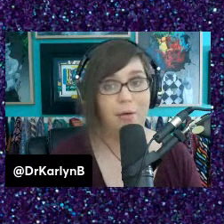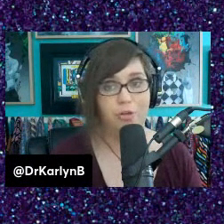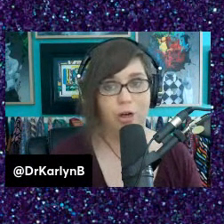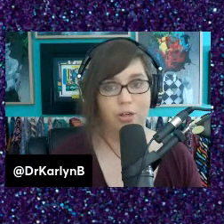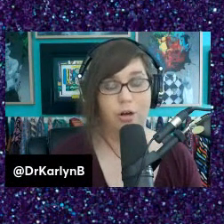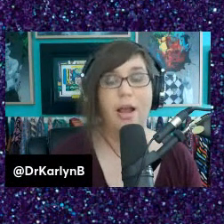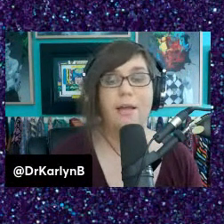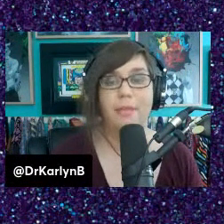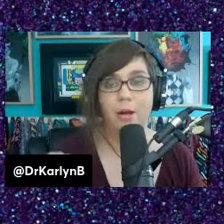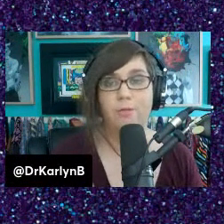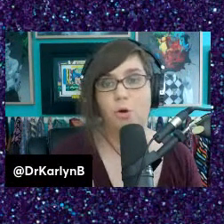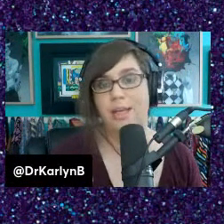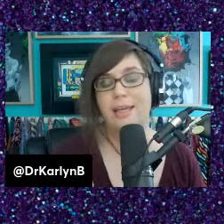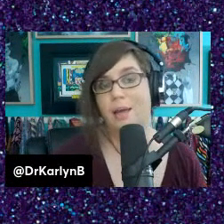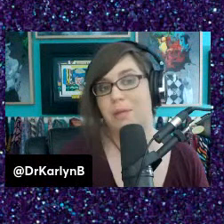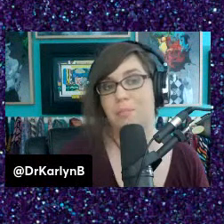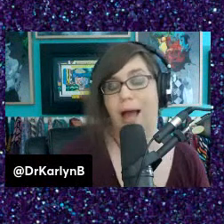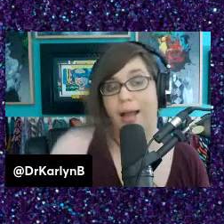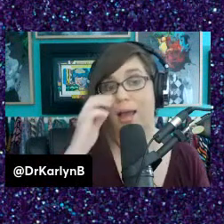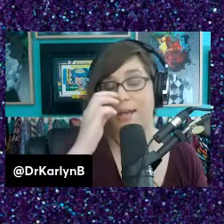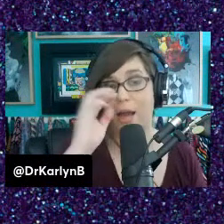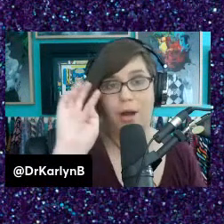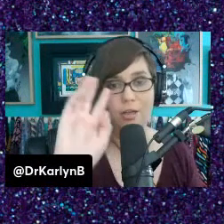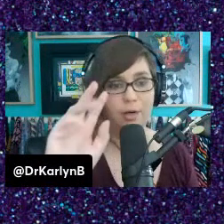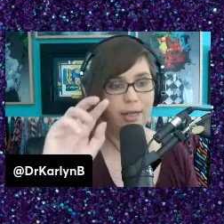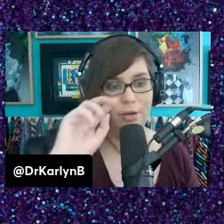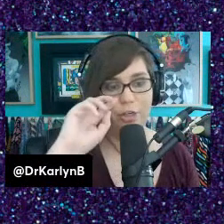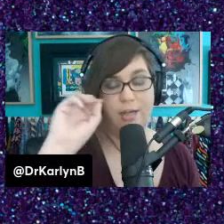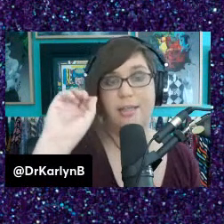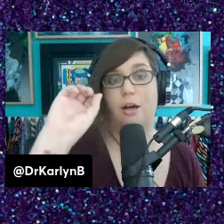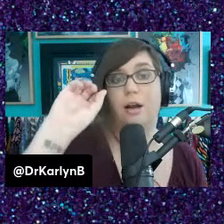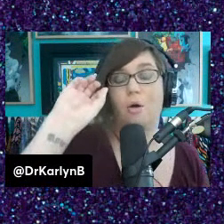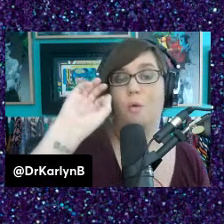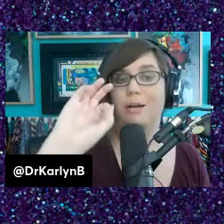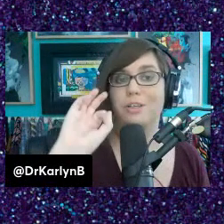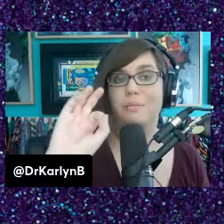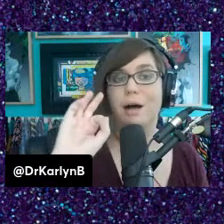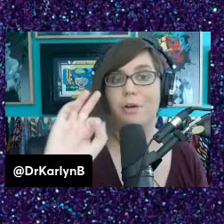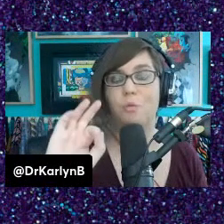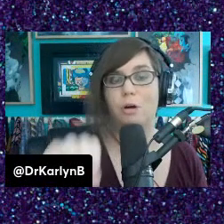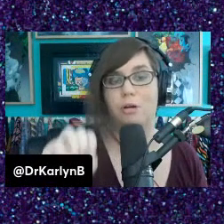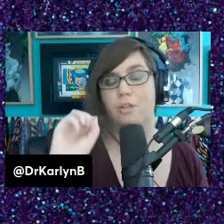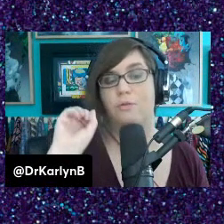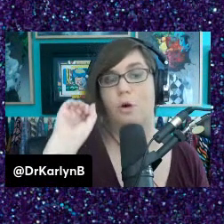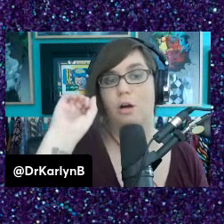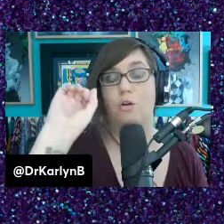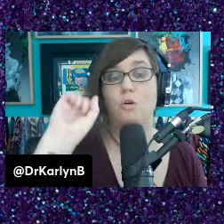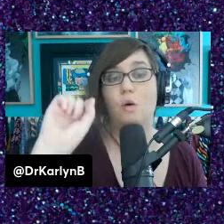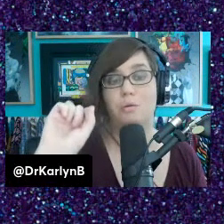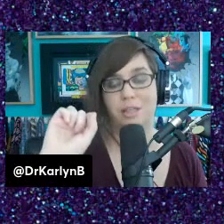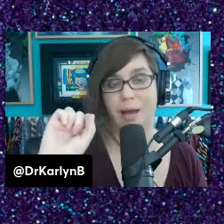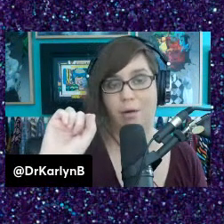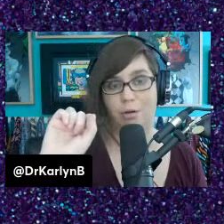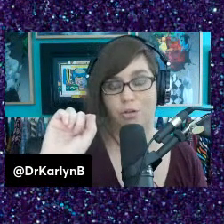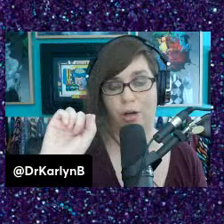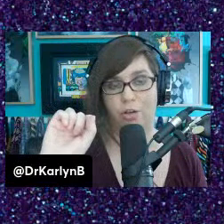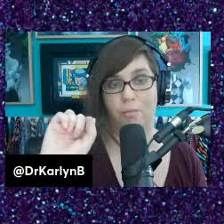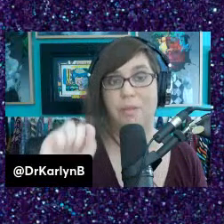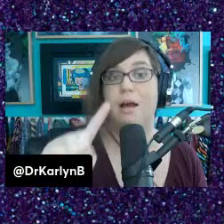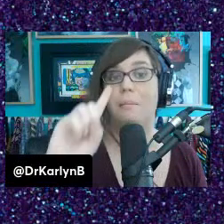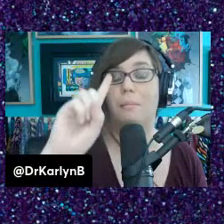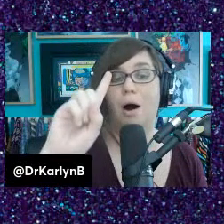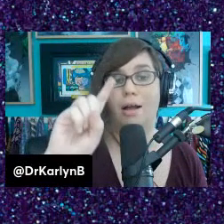the power structure. Therefore, he can't be black. Now, I just want to interject here. What are some other words for who owns the power